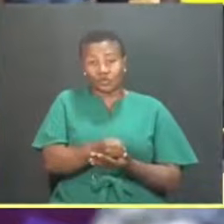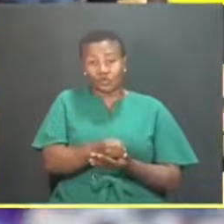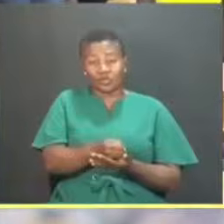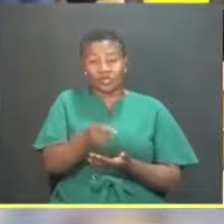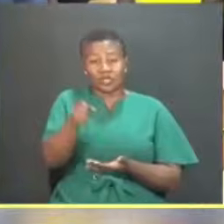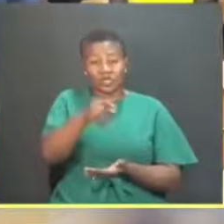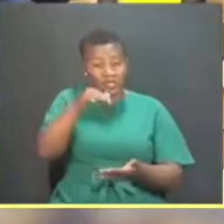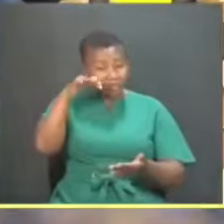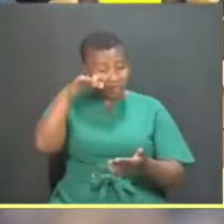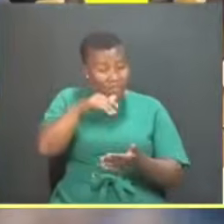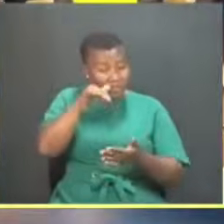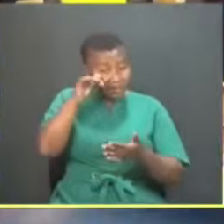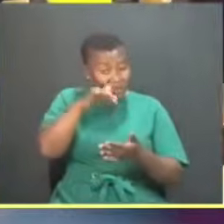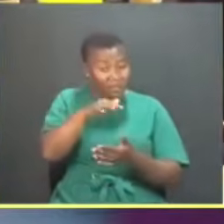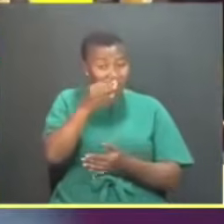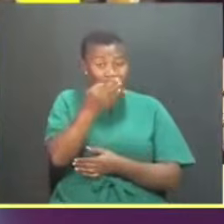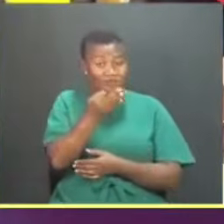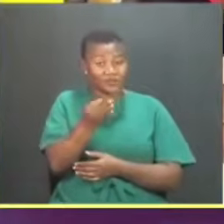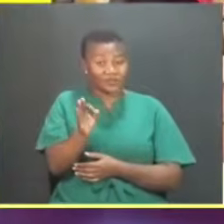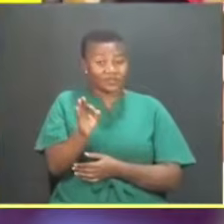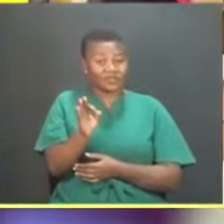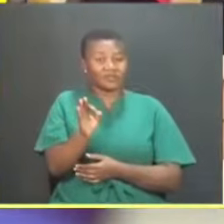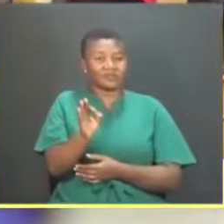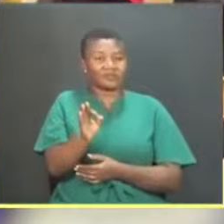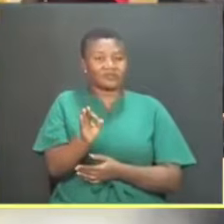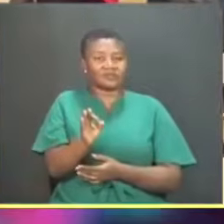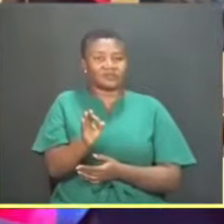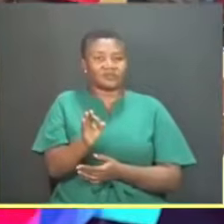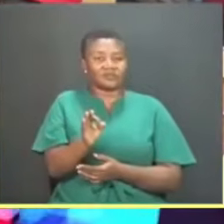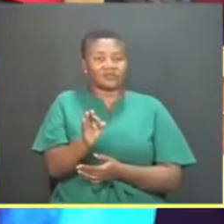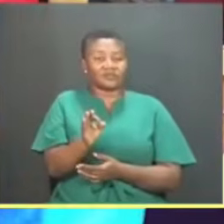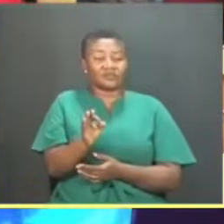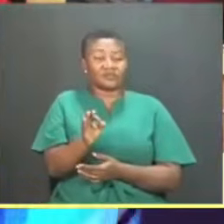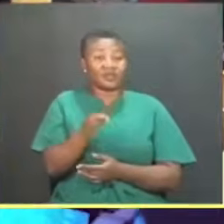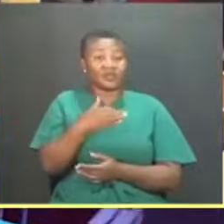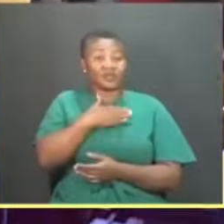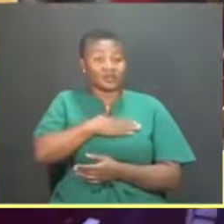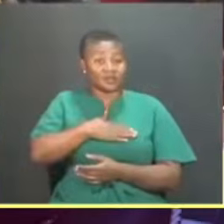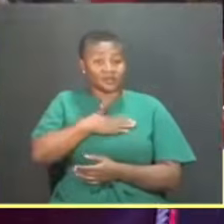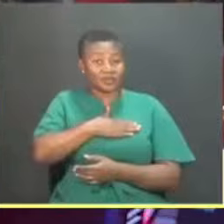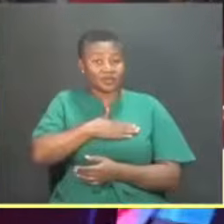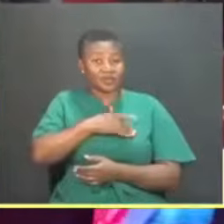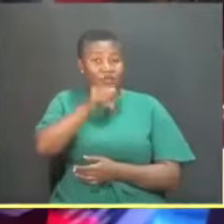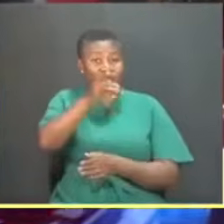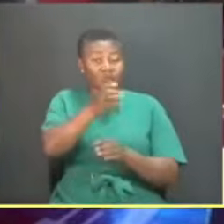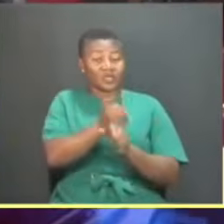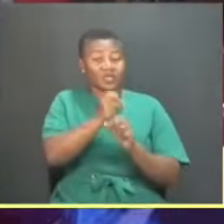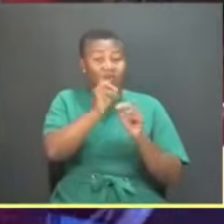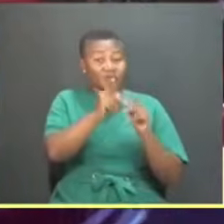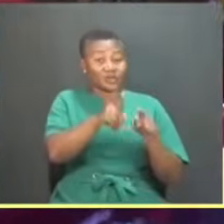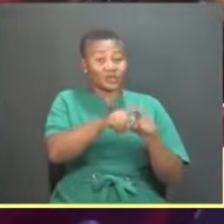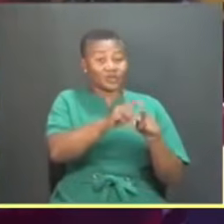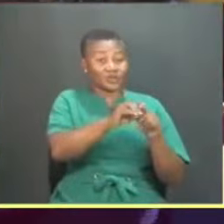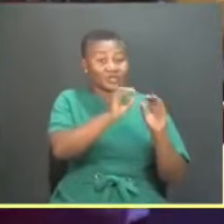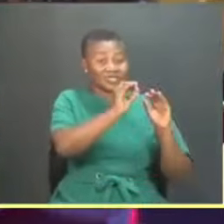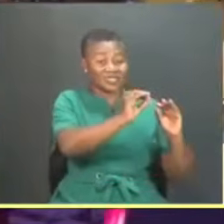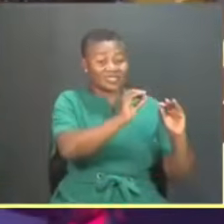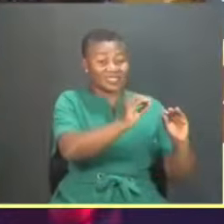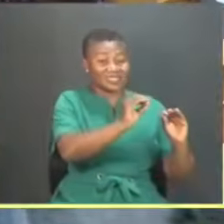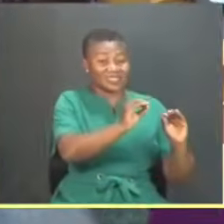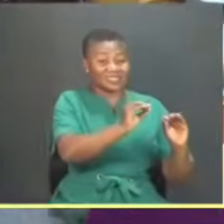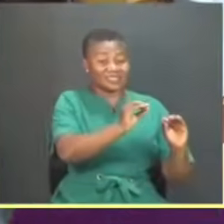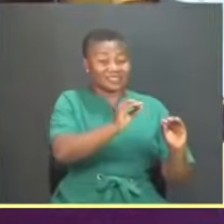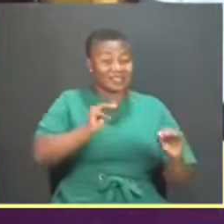French. And please, you get opportunity here to teach the members of Parliament